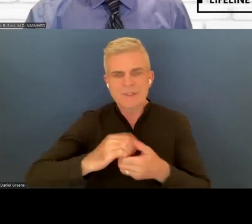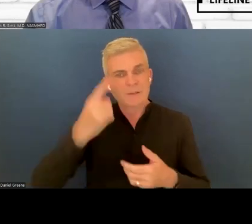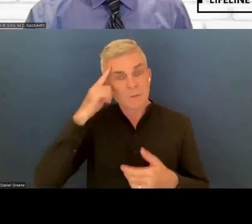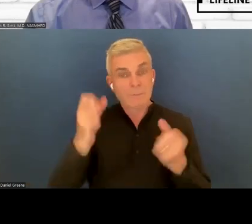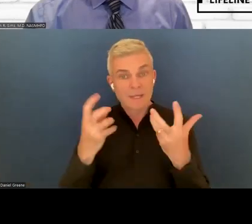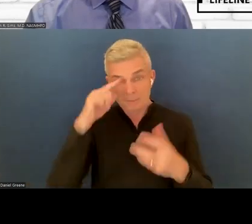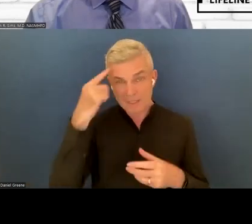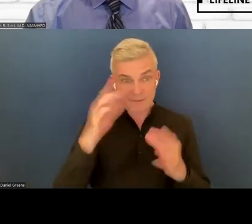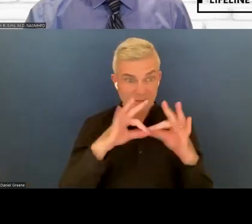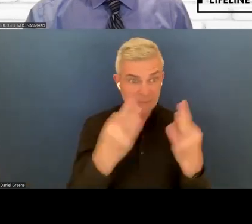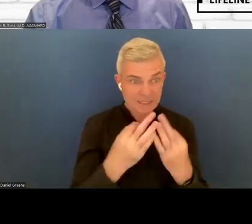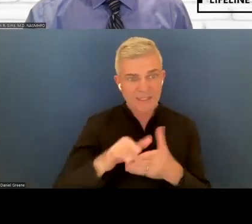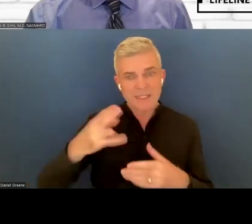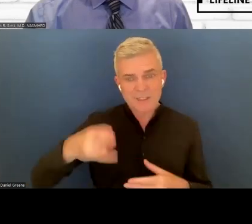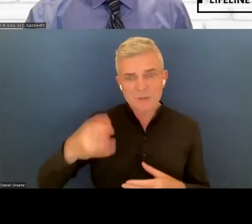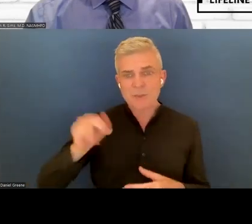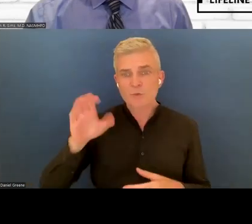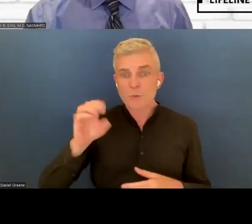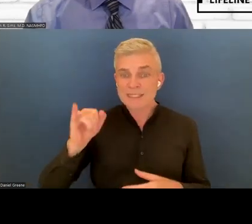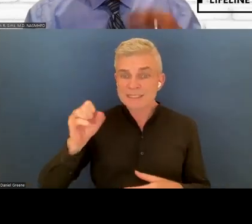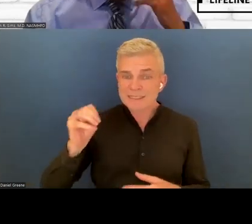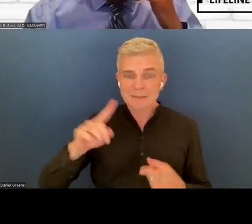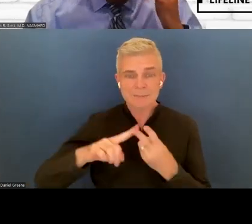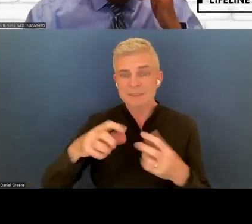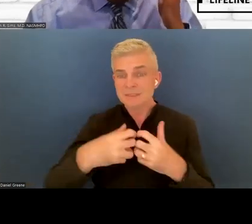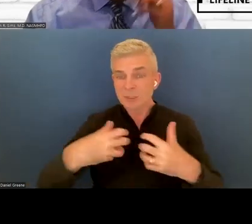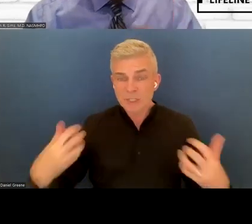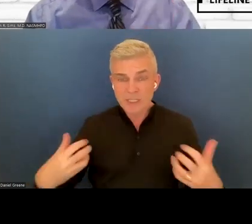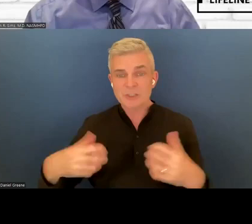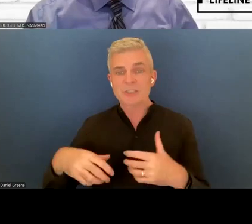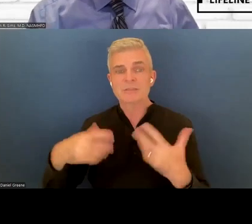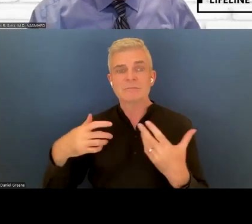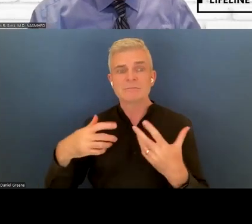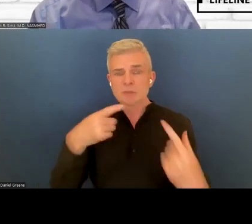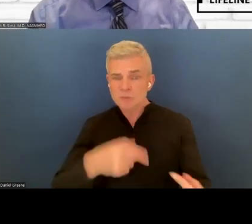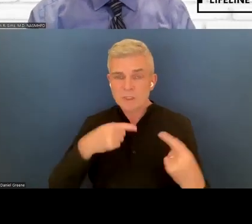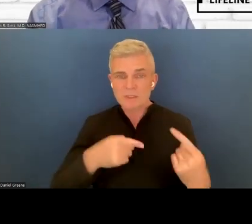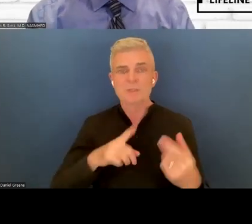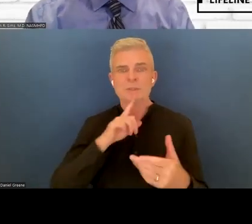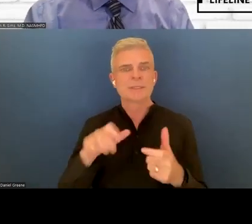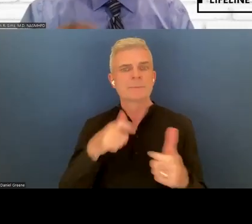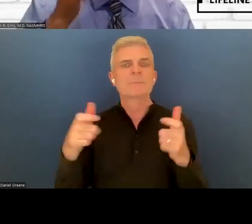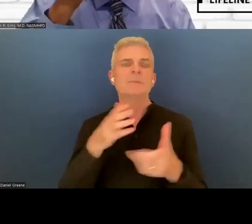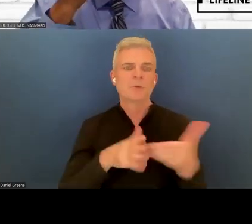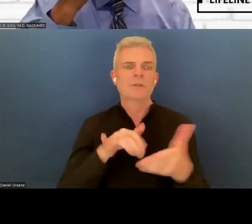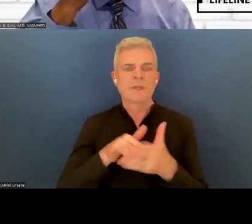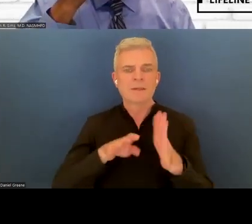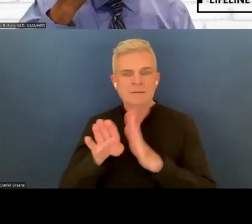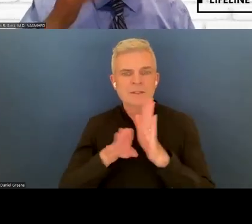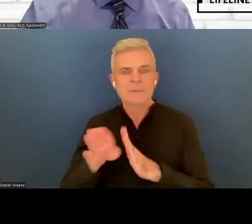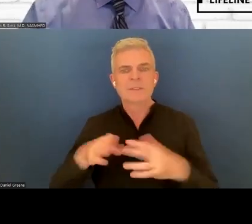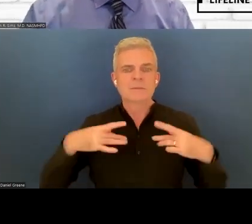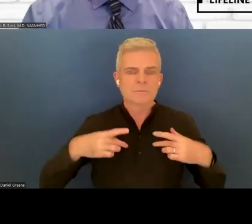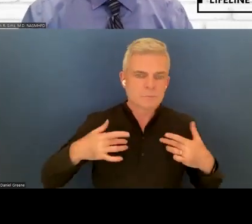of racism, of segregation, of struggle in this country is a major part of the development of depression, anxiety,